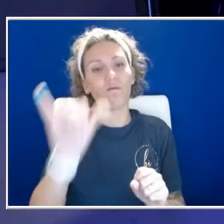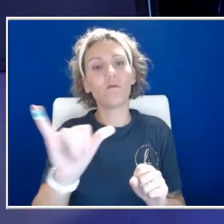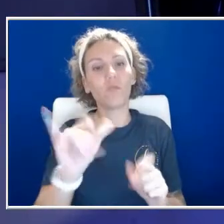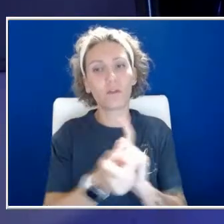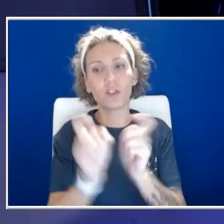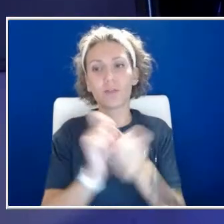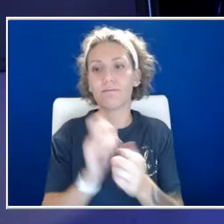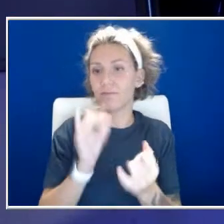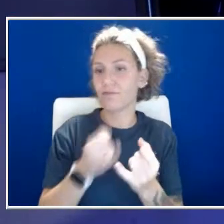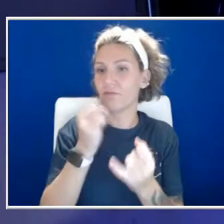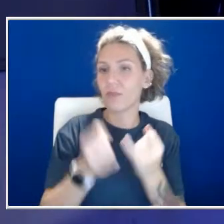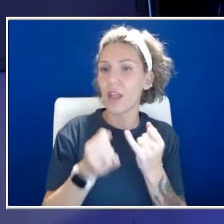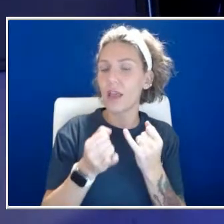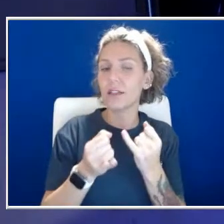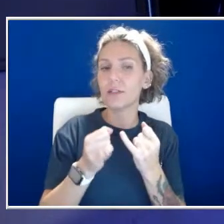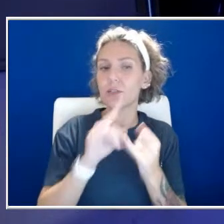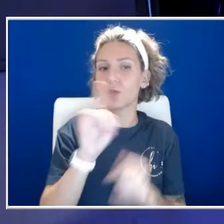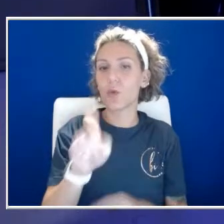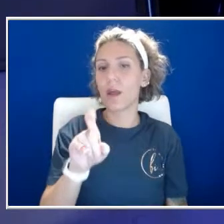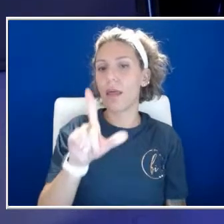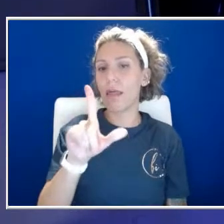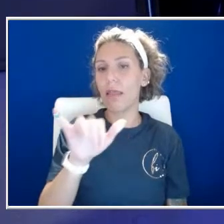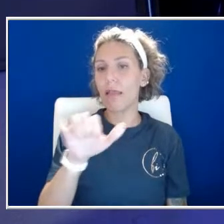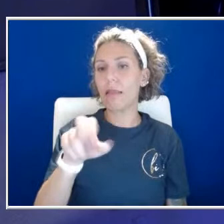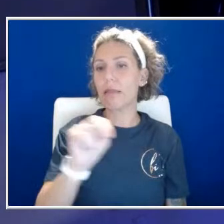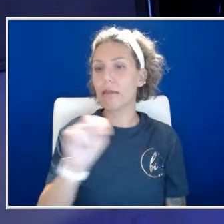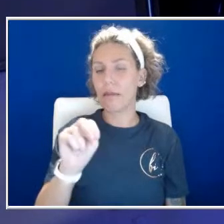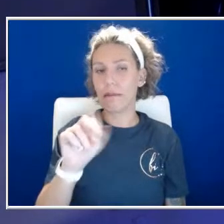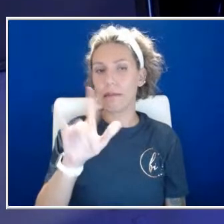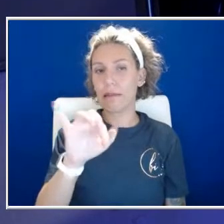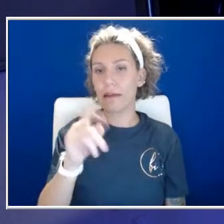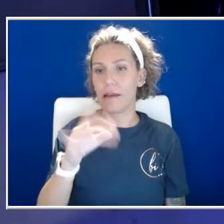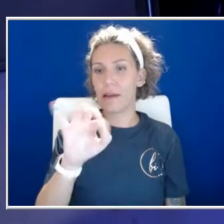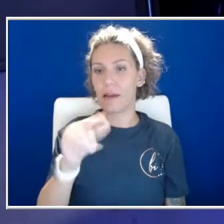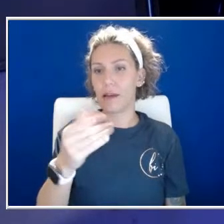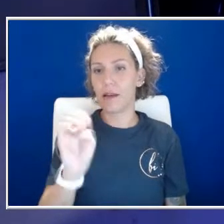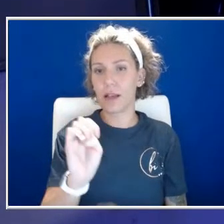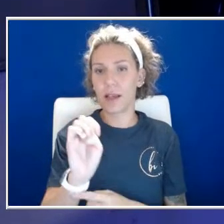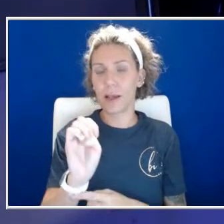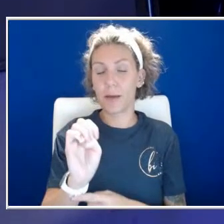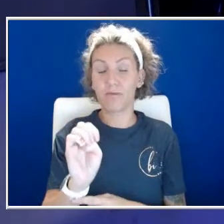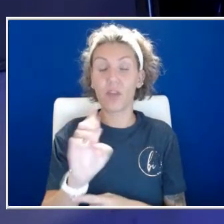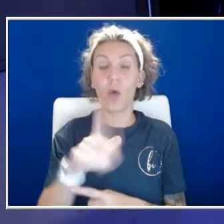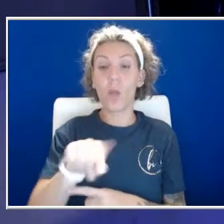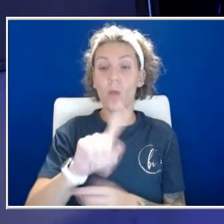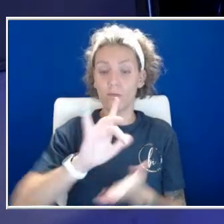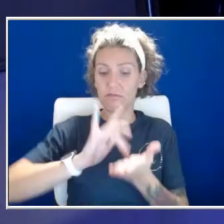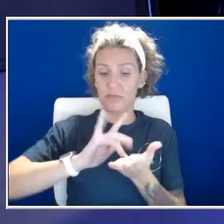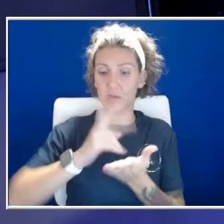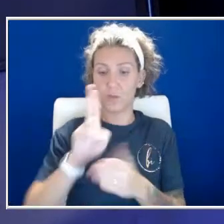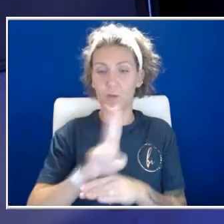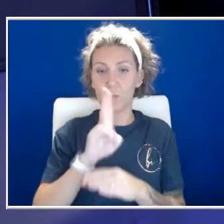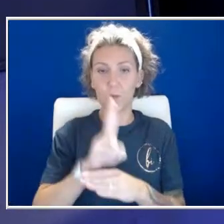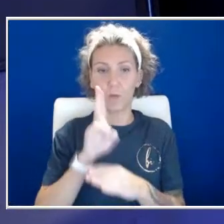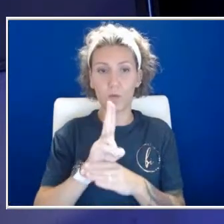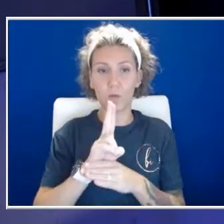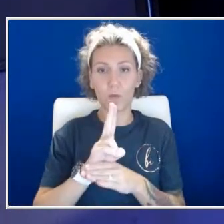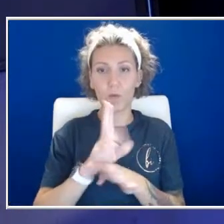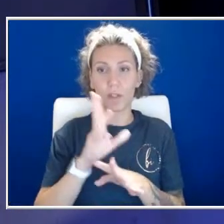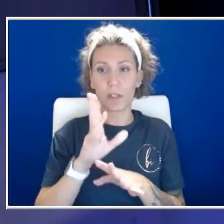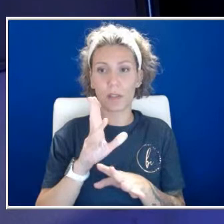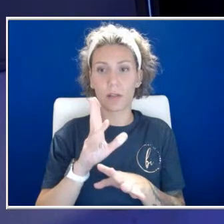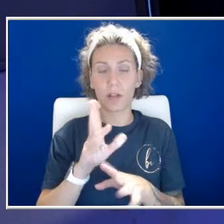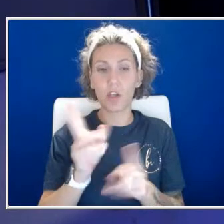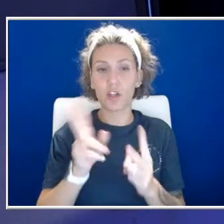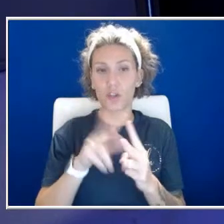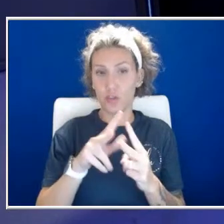from Yen Liang. Arterial thrombectomy and the drugs that are used intravenously to administer those are two current methods